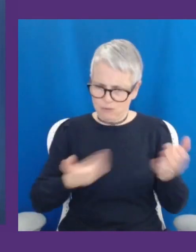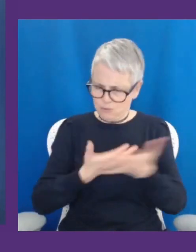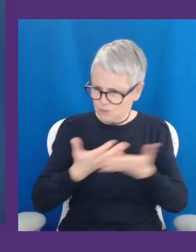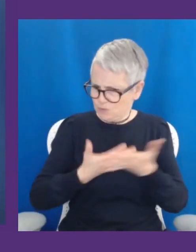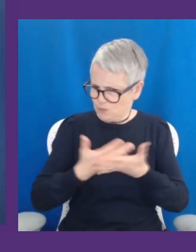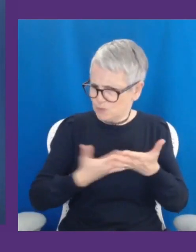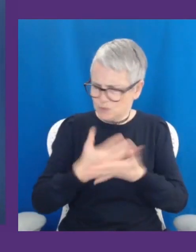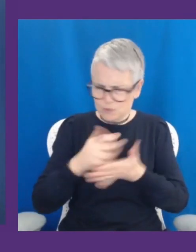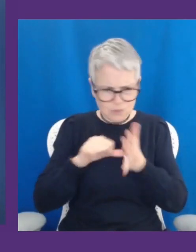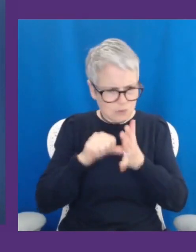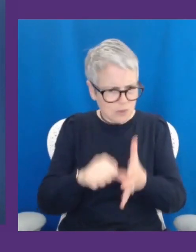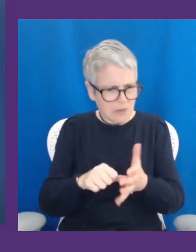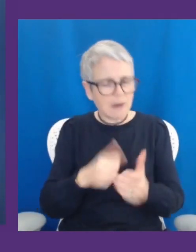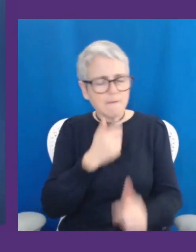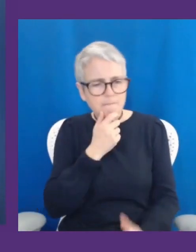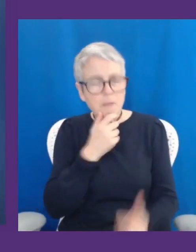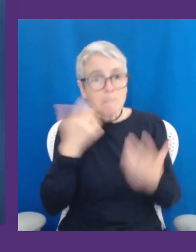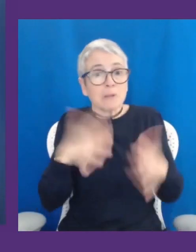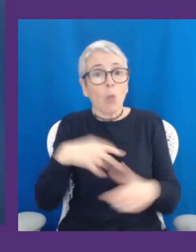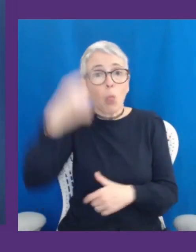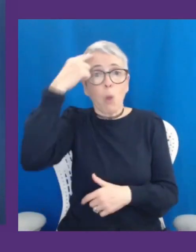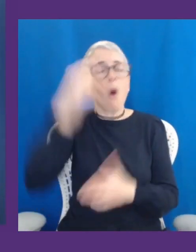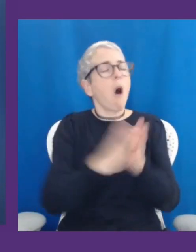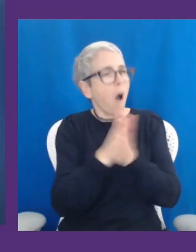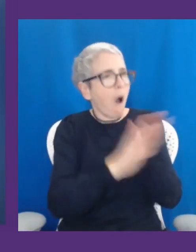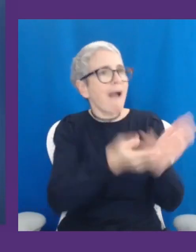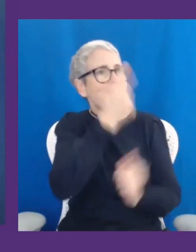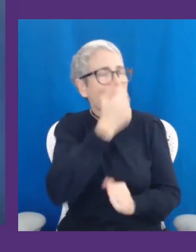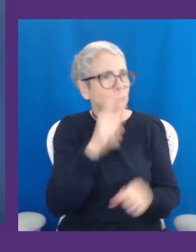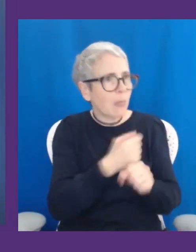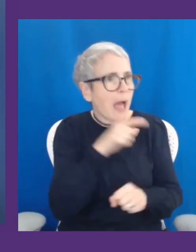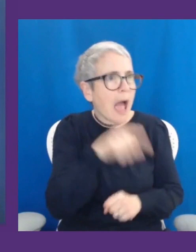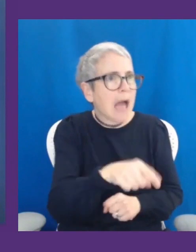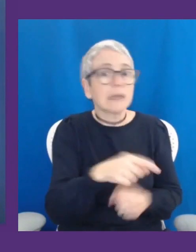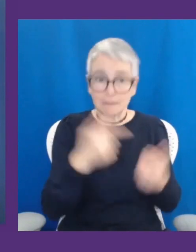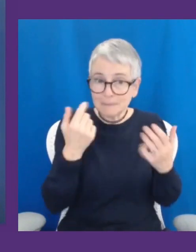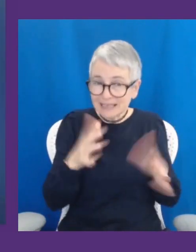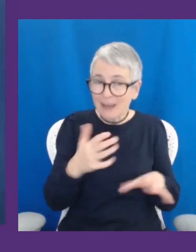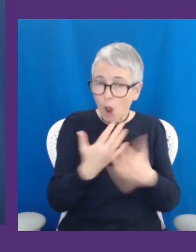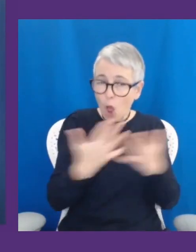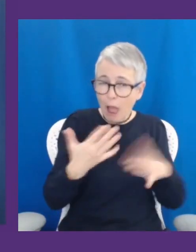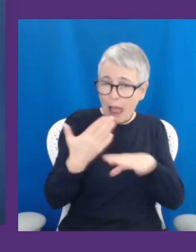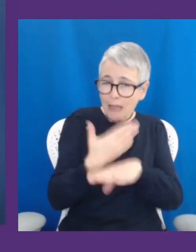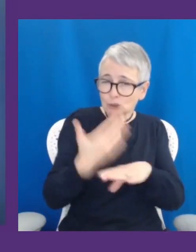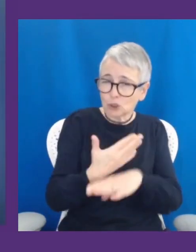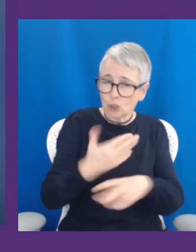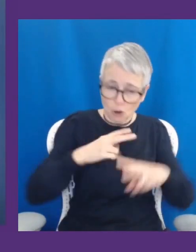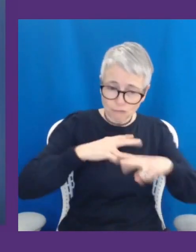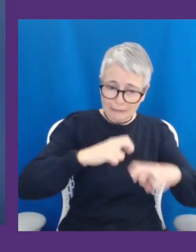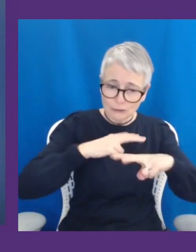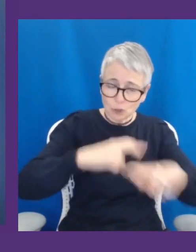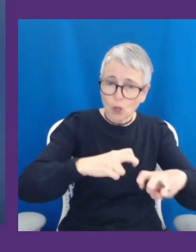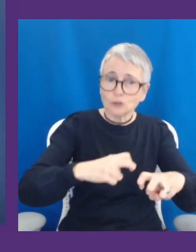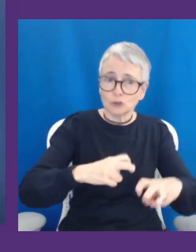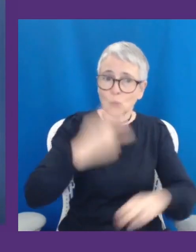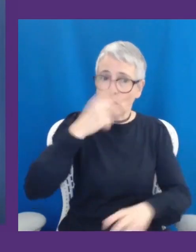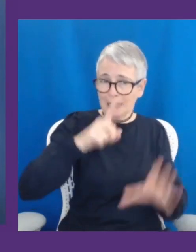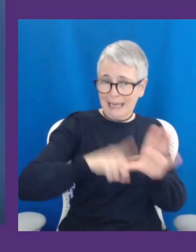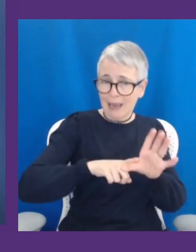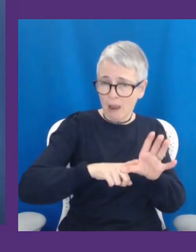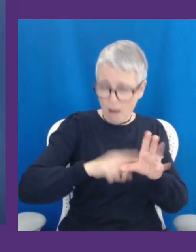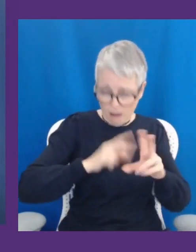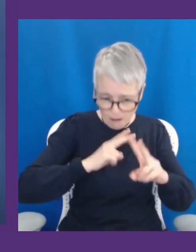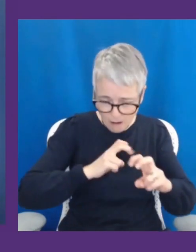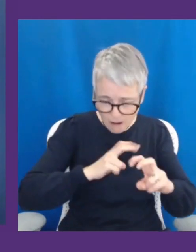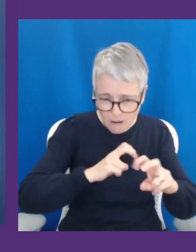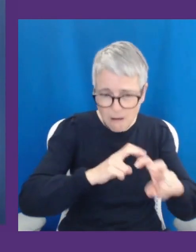could do, and we've done a year's nearly action research with our companies and with our iconic companies. And it's that kind of place